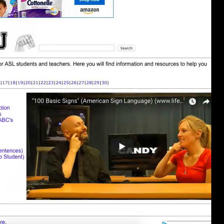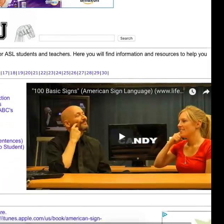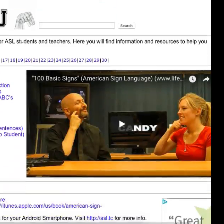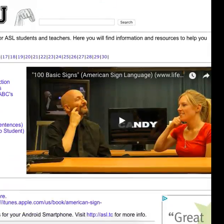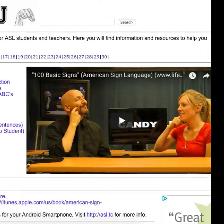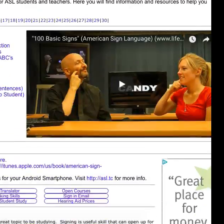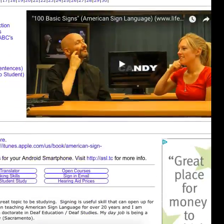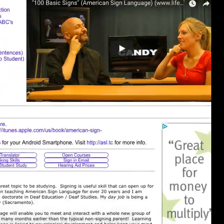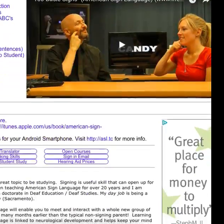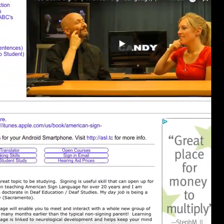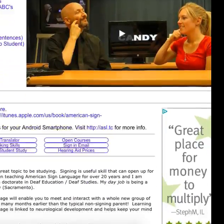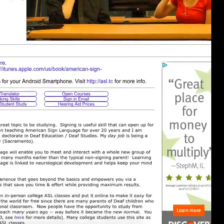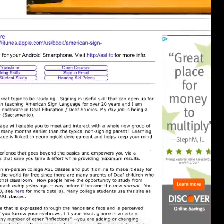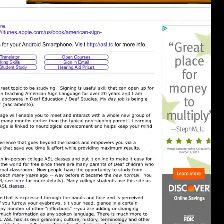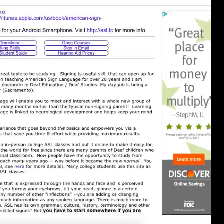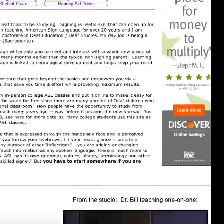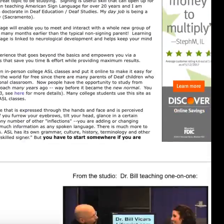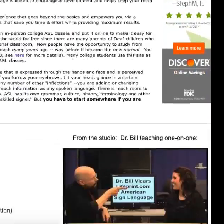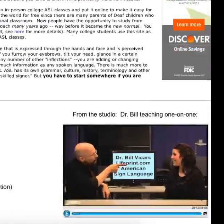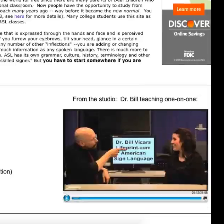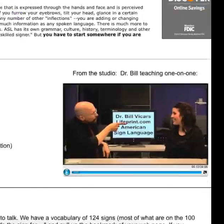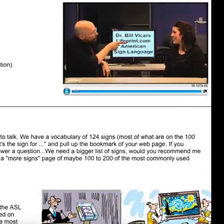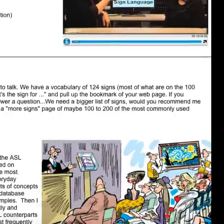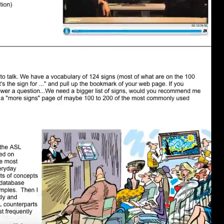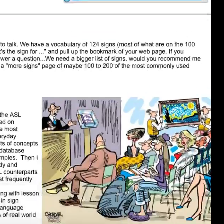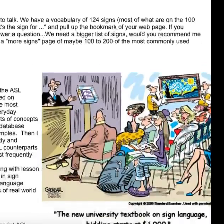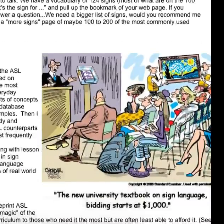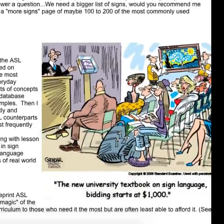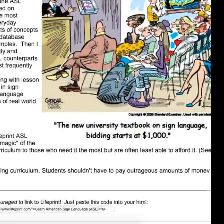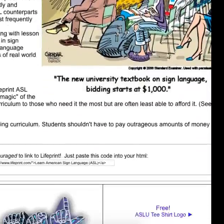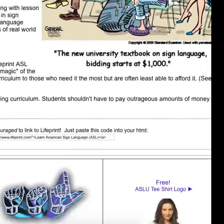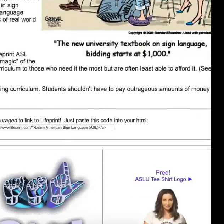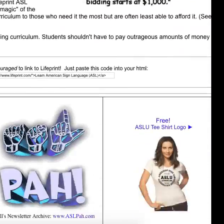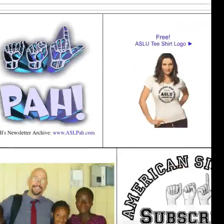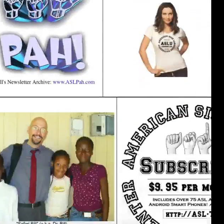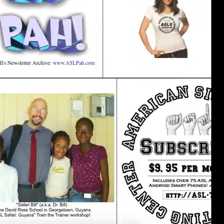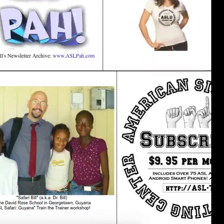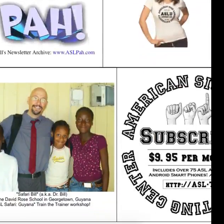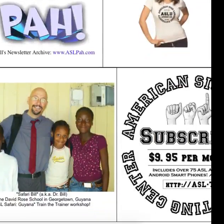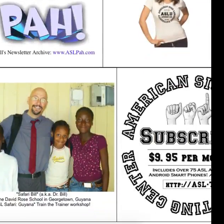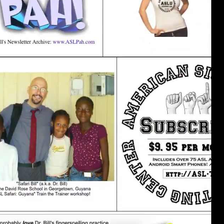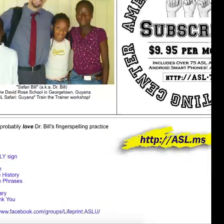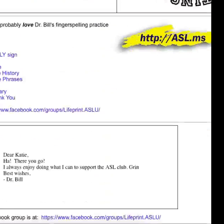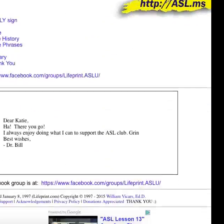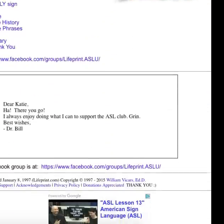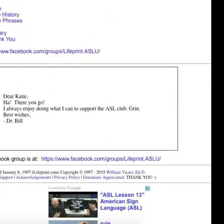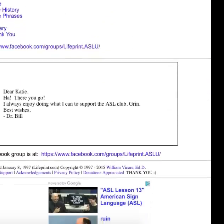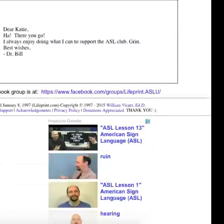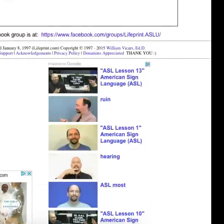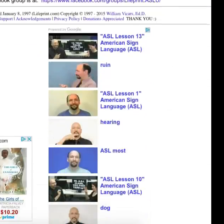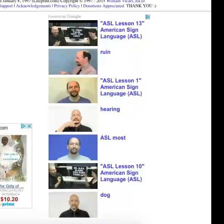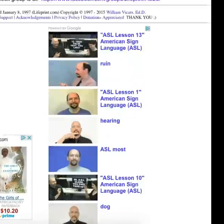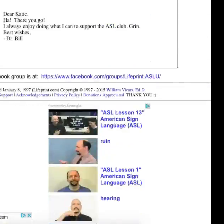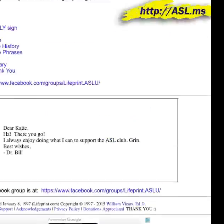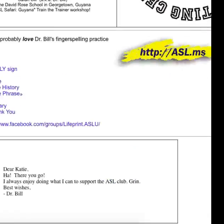asluniversity.com. I find myself using this website quite a bit as an American Sign Language teacher, and one reason I prefer it over the